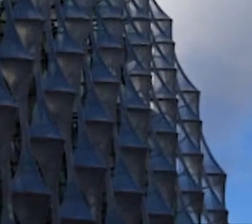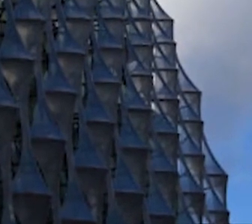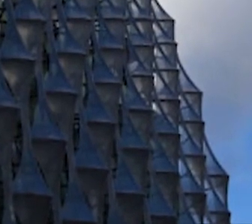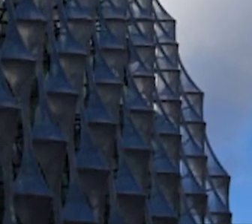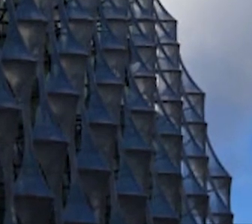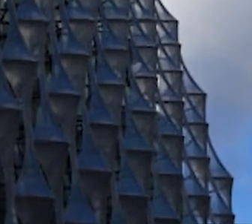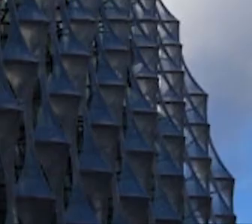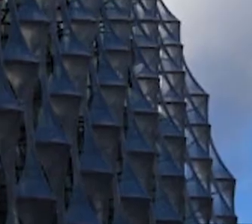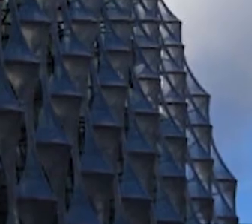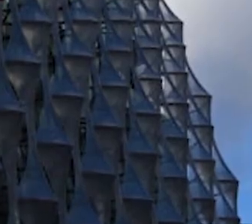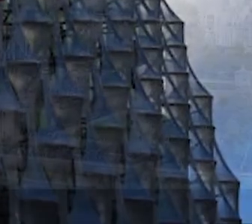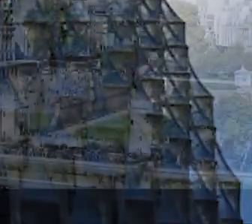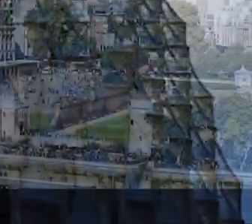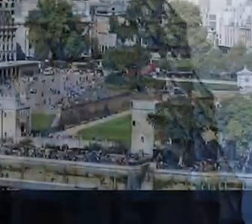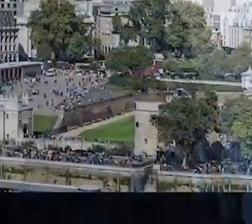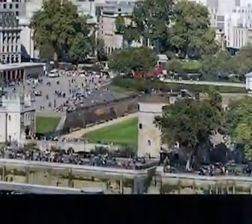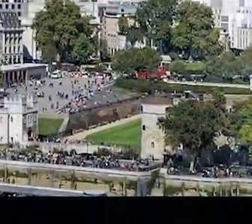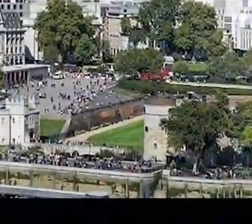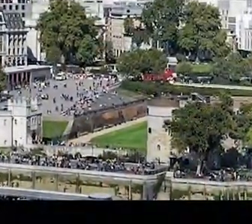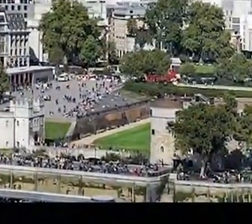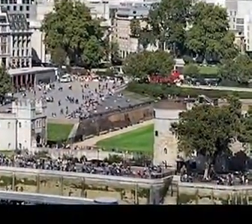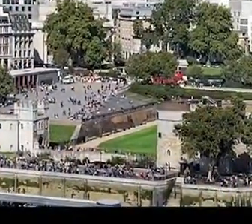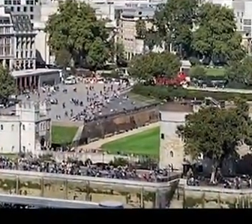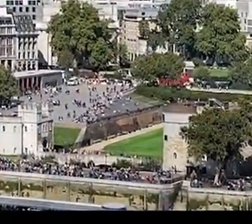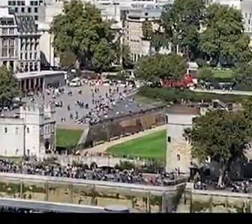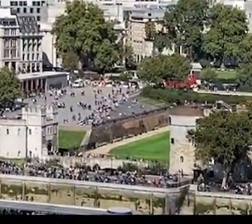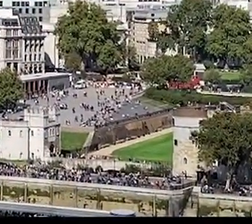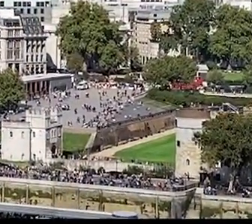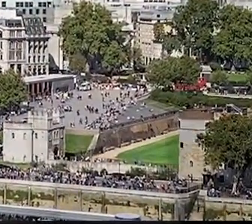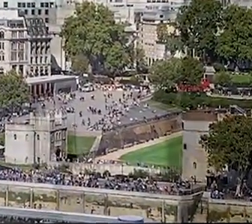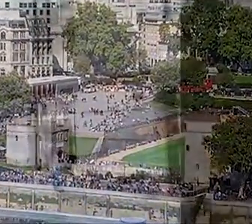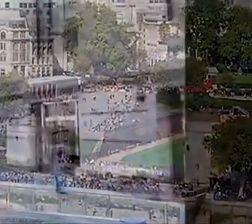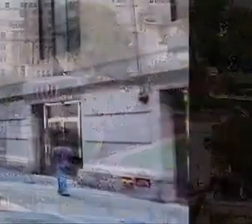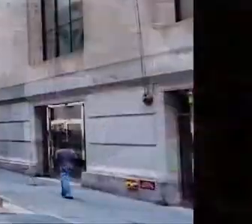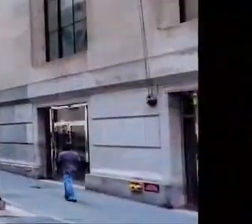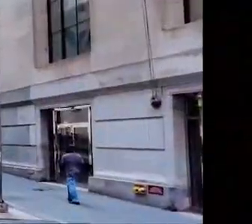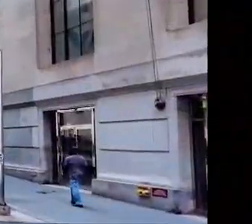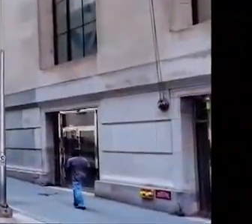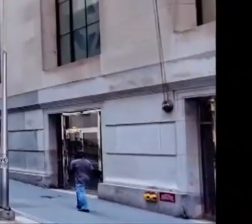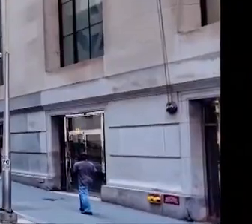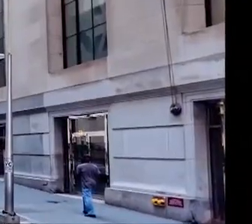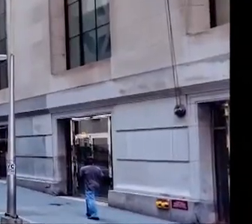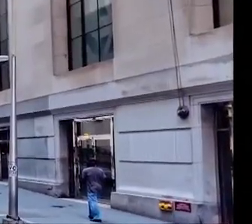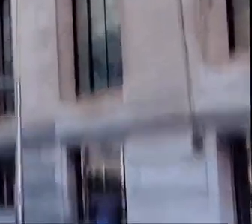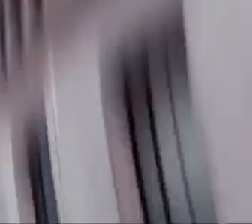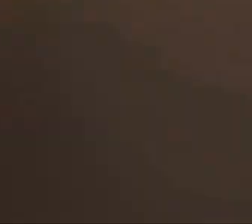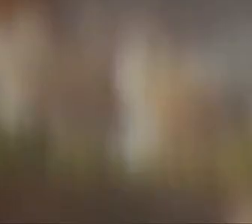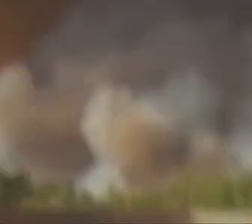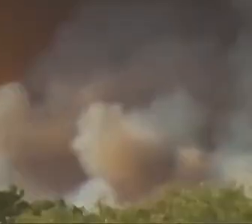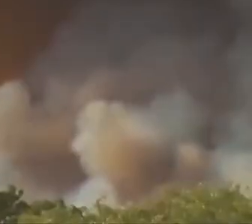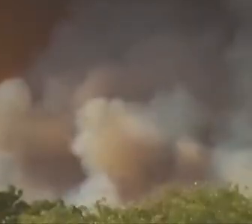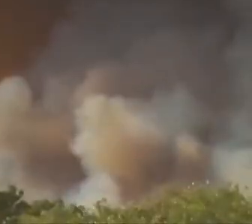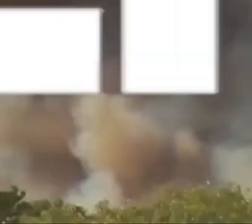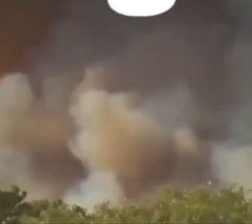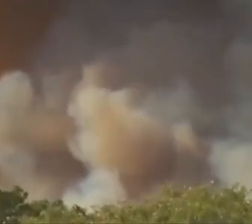able to see the bigger picture in public policy and in economics in an international context. The Lib